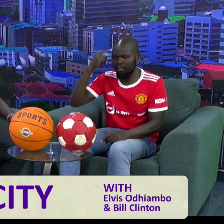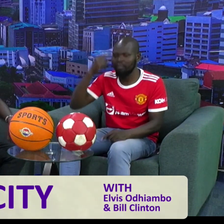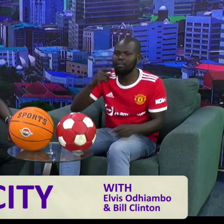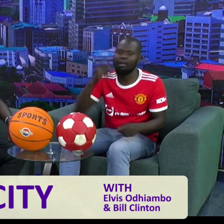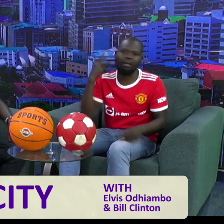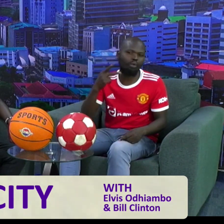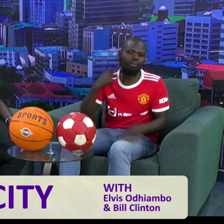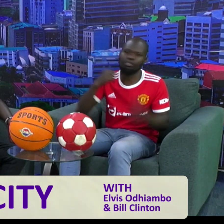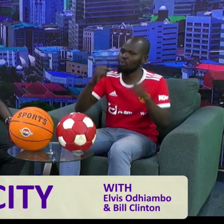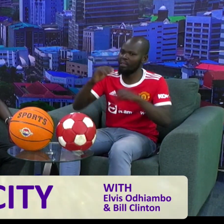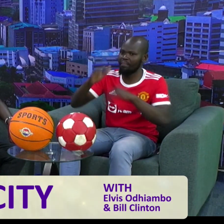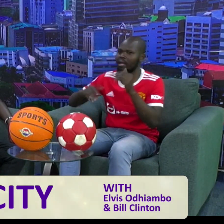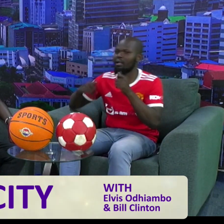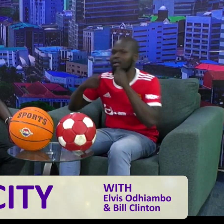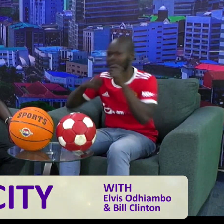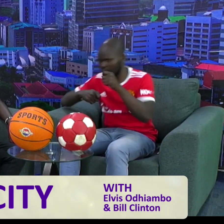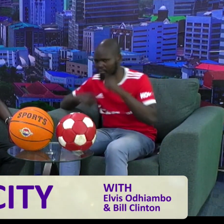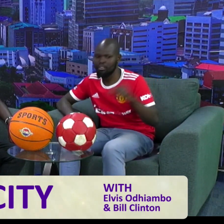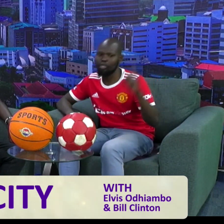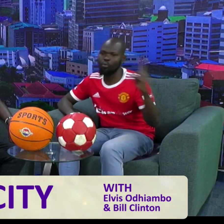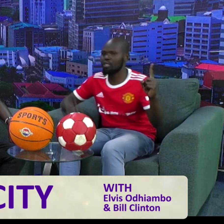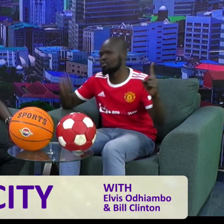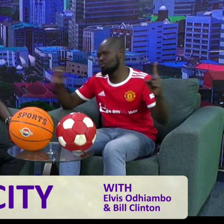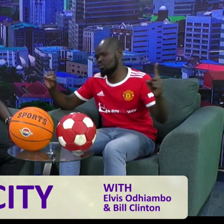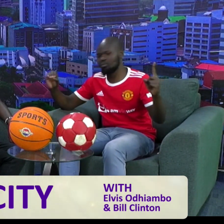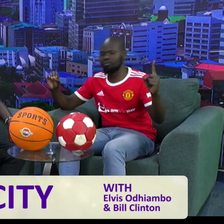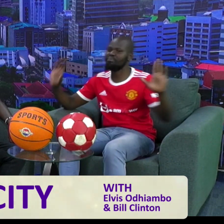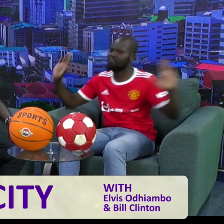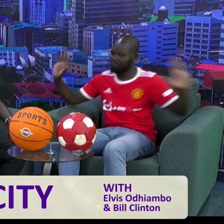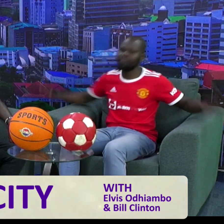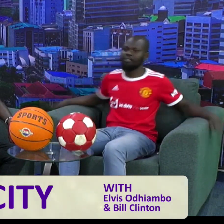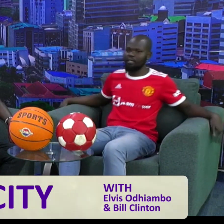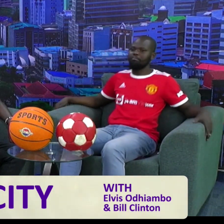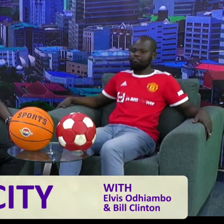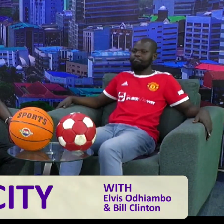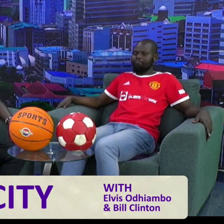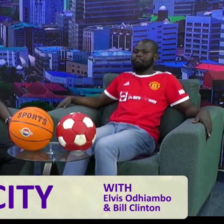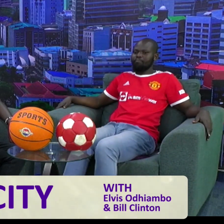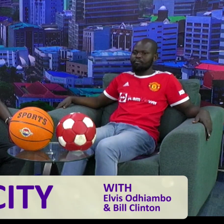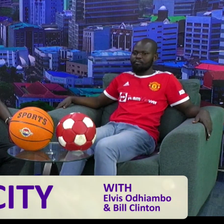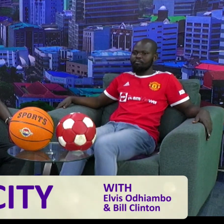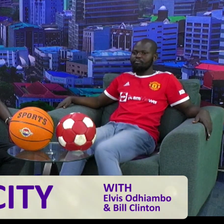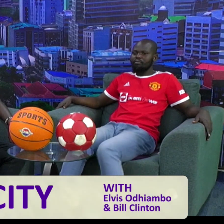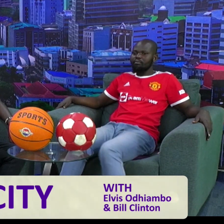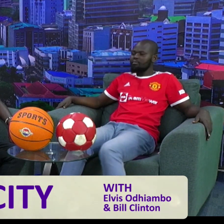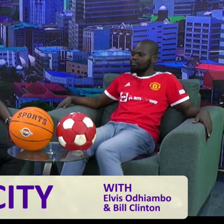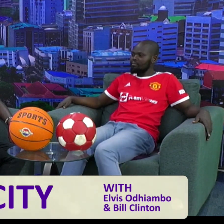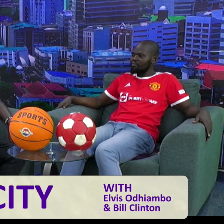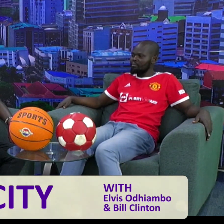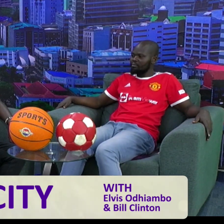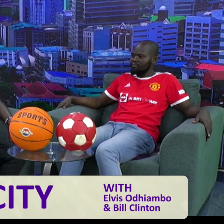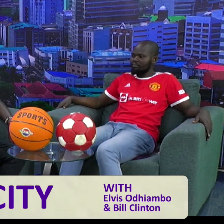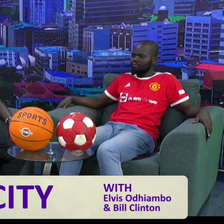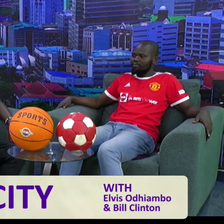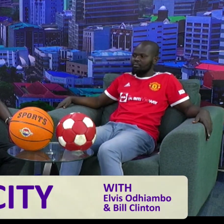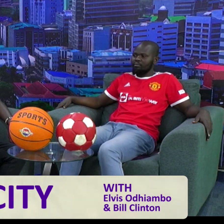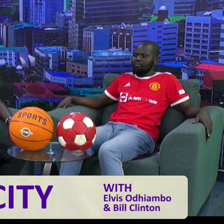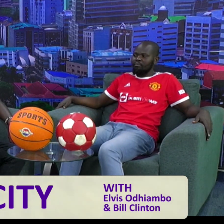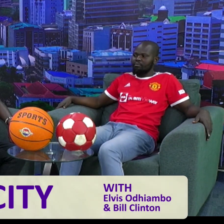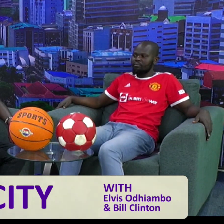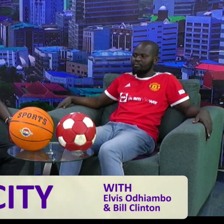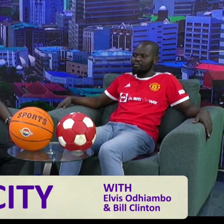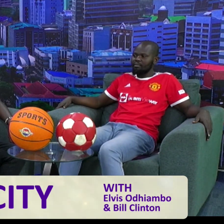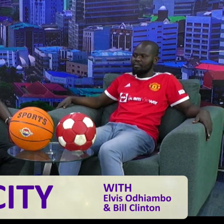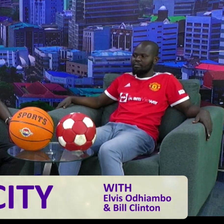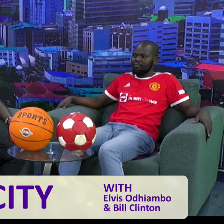putting their really mind in the training and in the game. I think it will go a 1-0 win for. Alright. Other